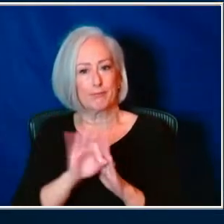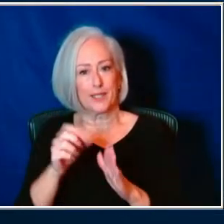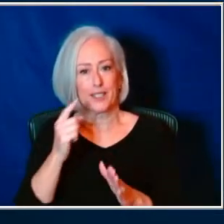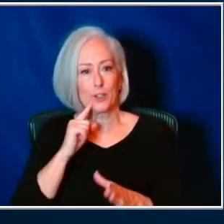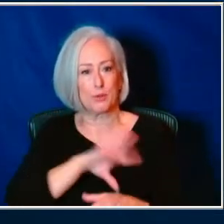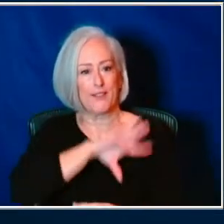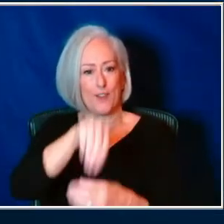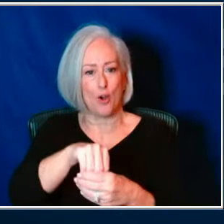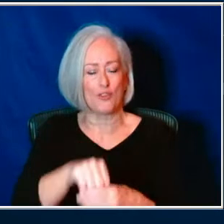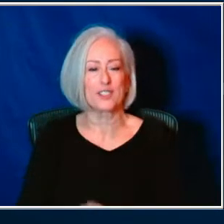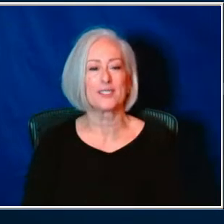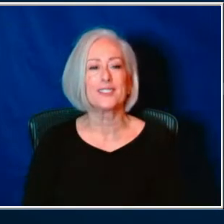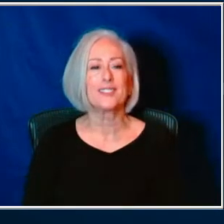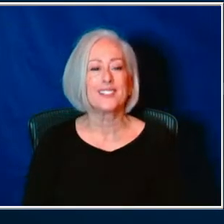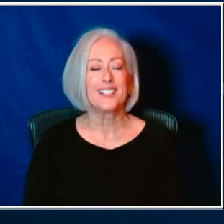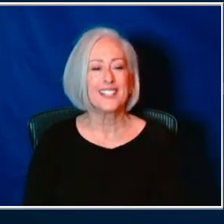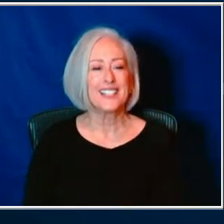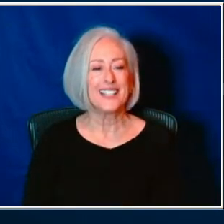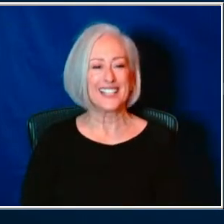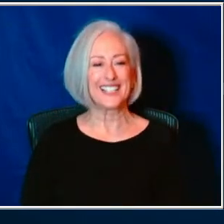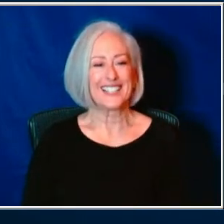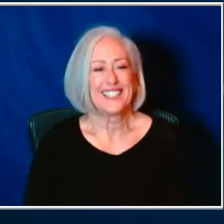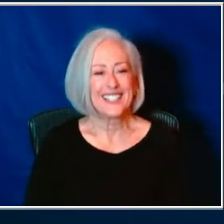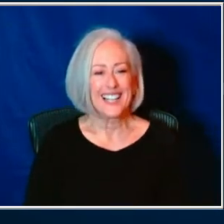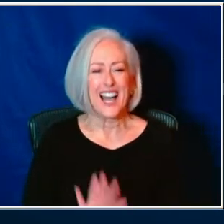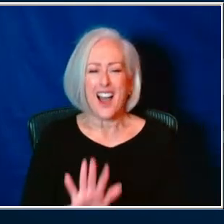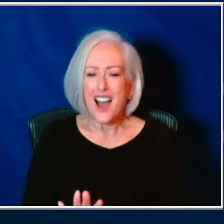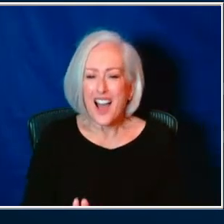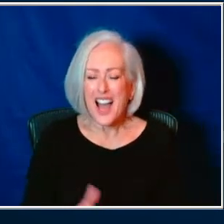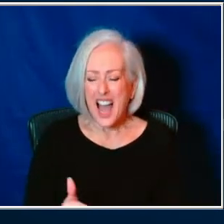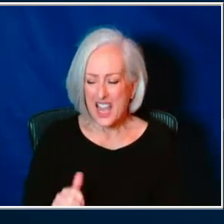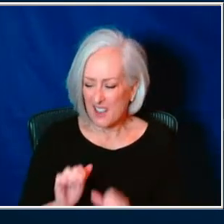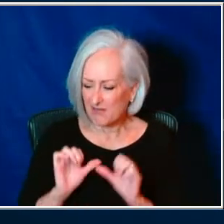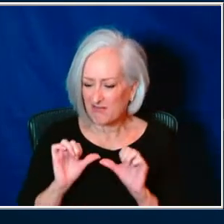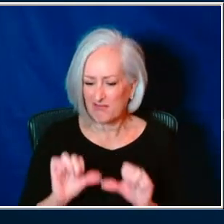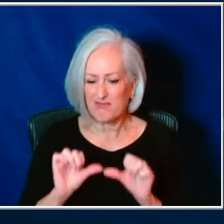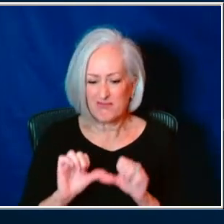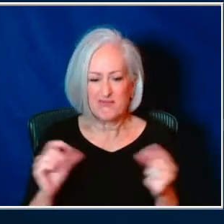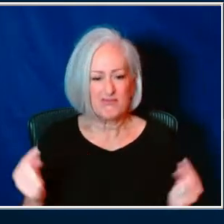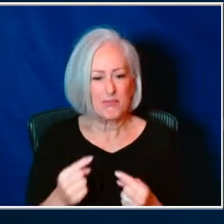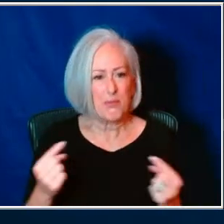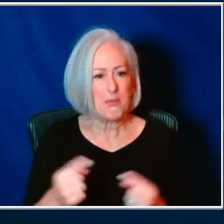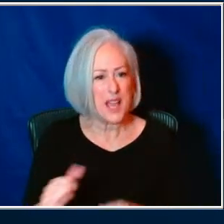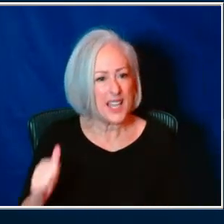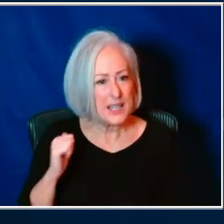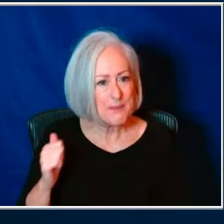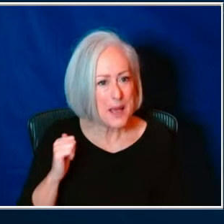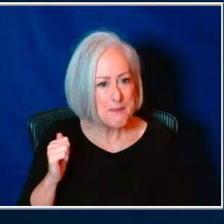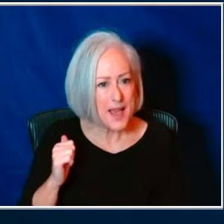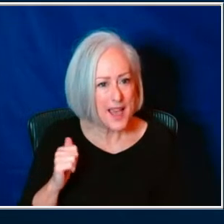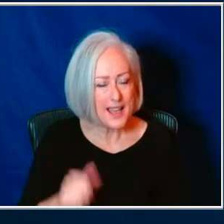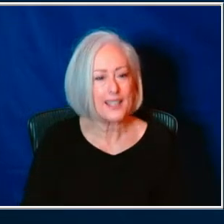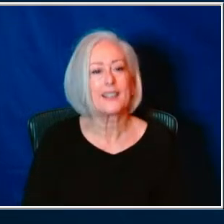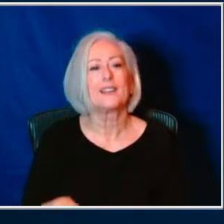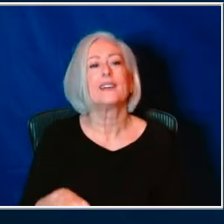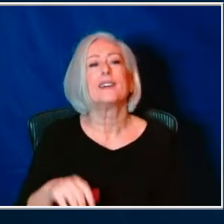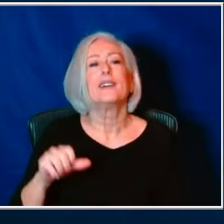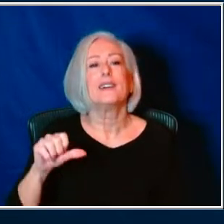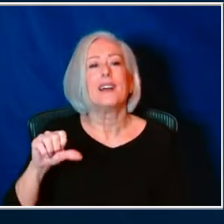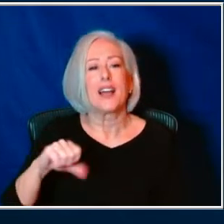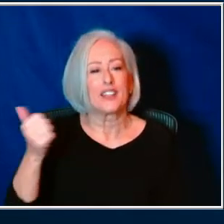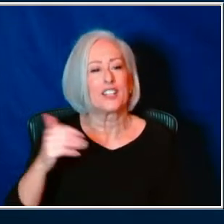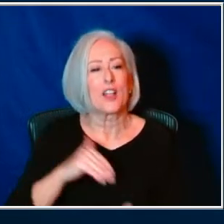No, that is okay. So here's a little personal story. So I had terrible back pain myself a long time ago. Doug Burton looked at me, he's the chair of orthopedics, so he looked at me